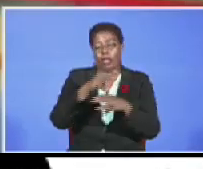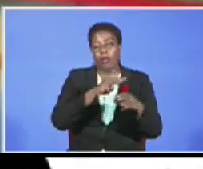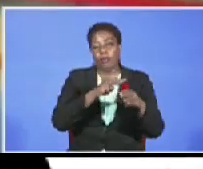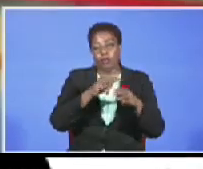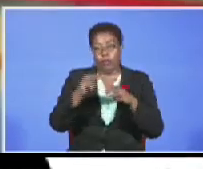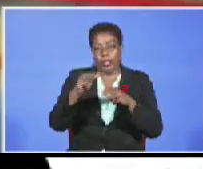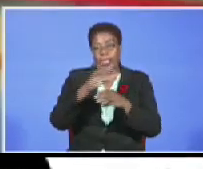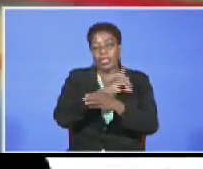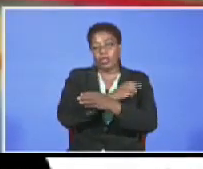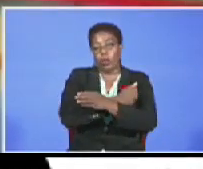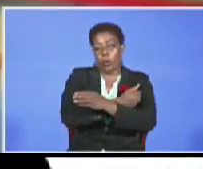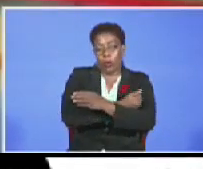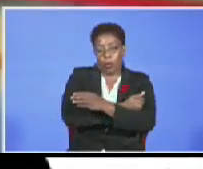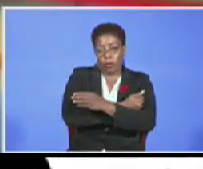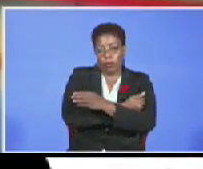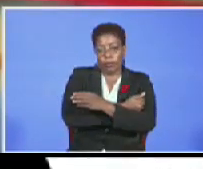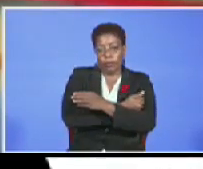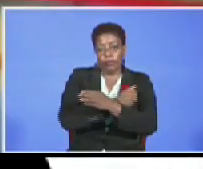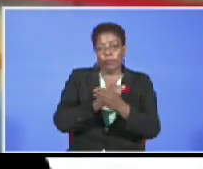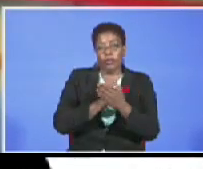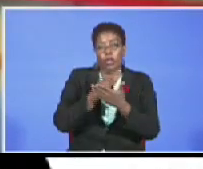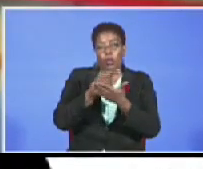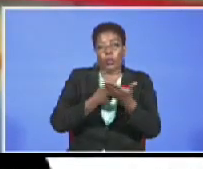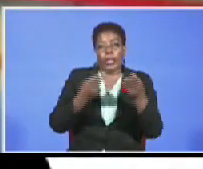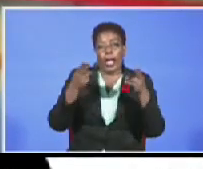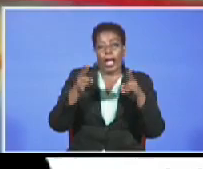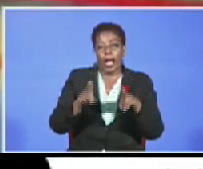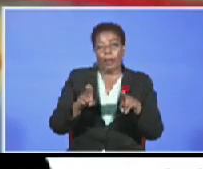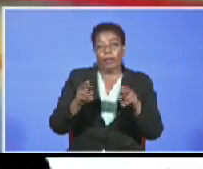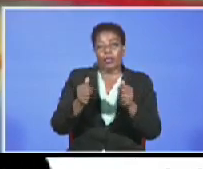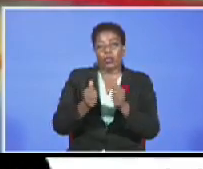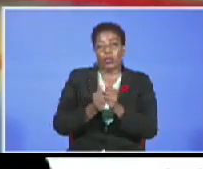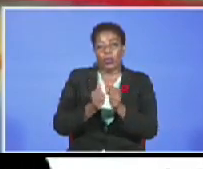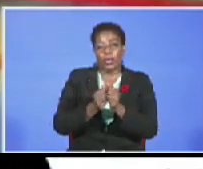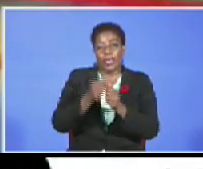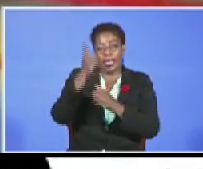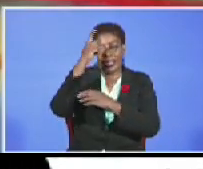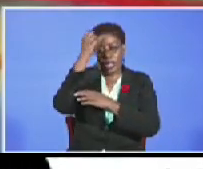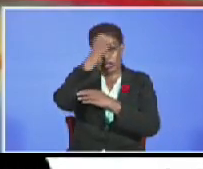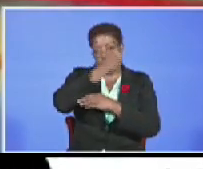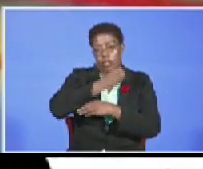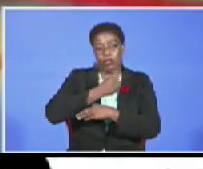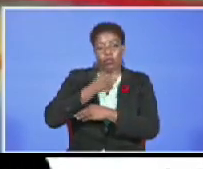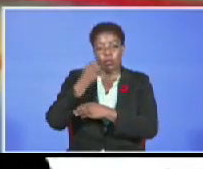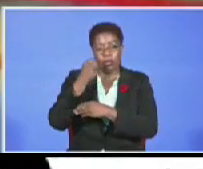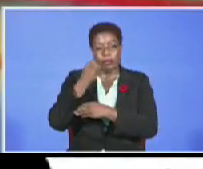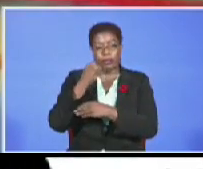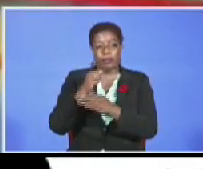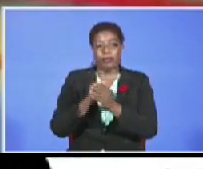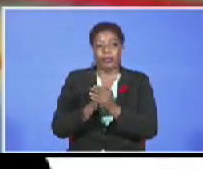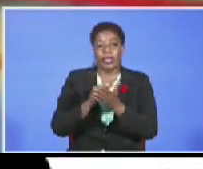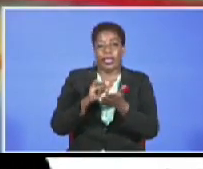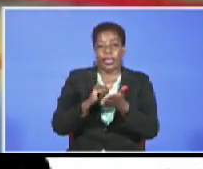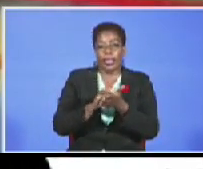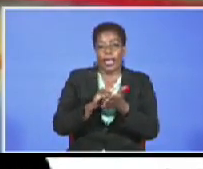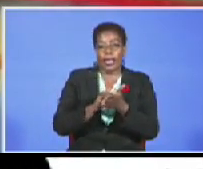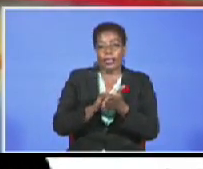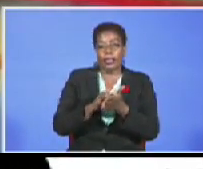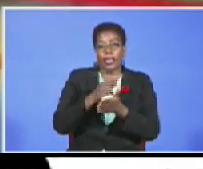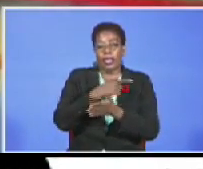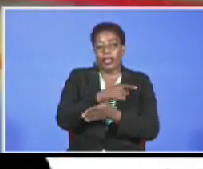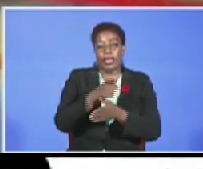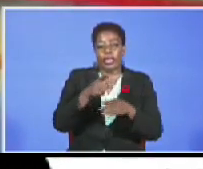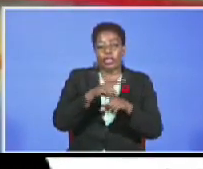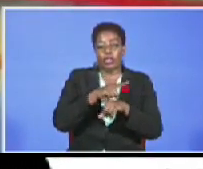disorders. Now, what happens with someone with Down syndrome is that they